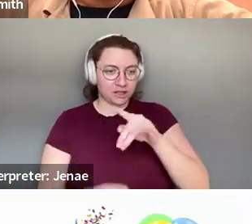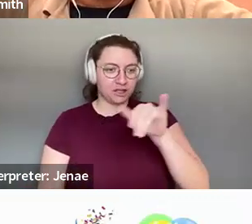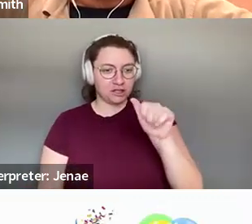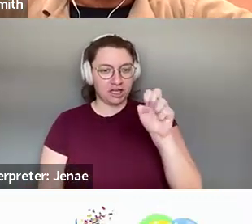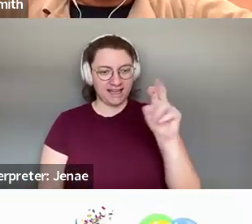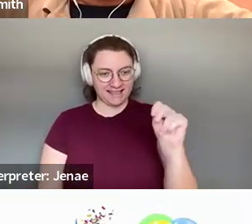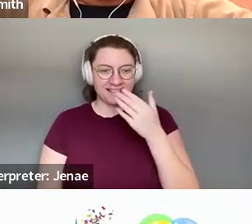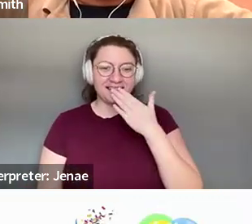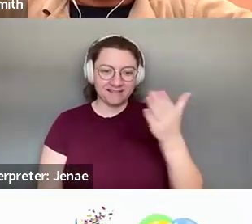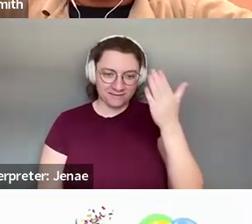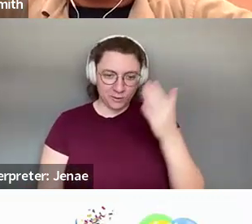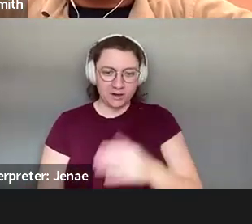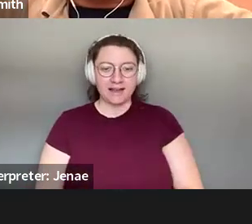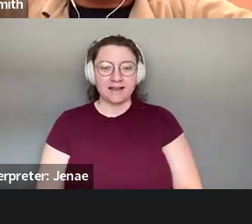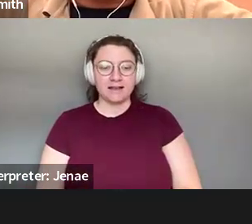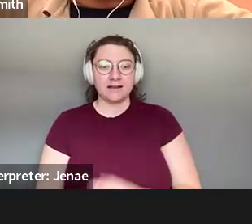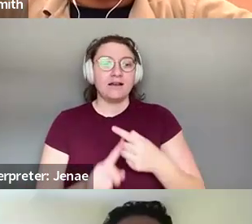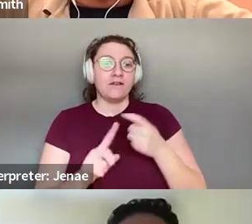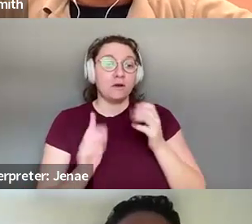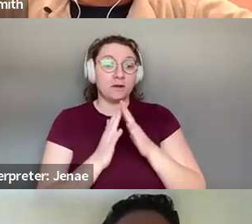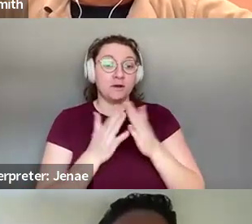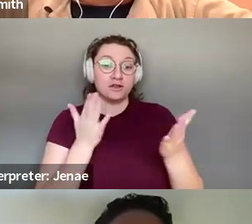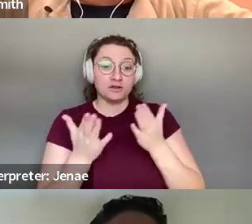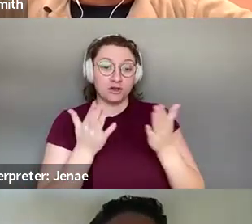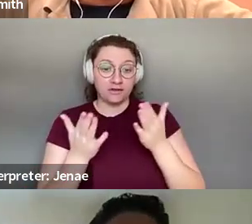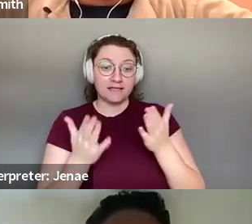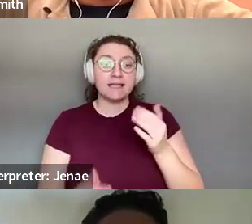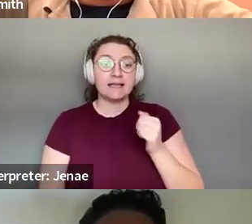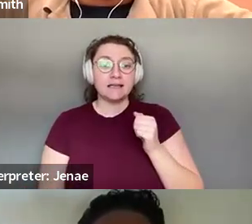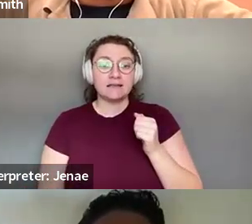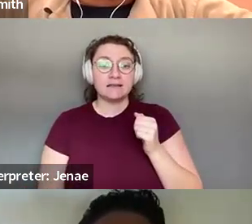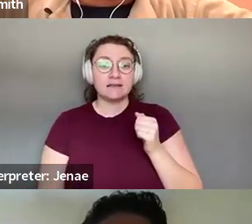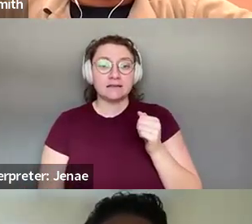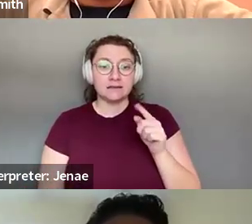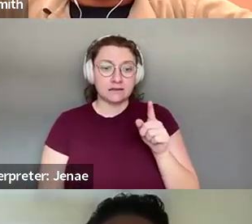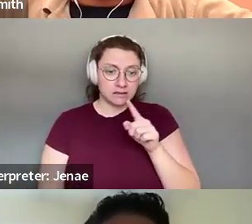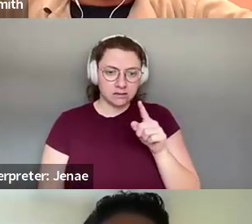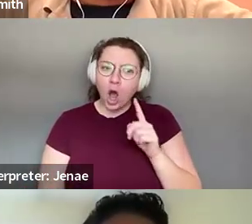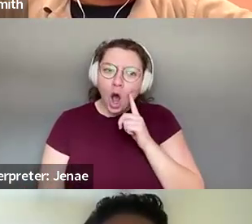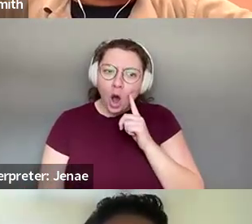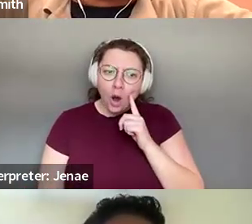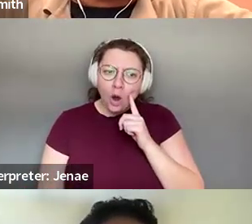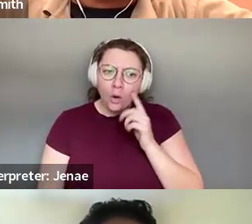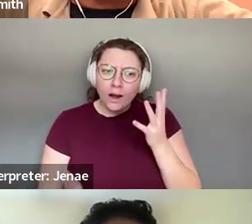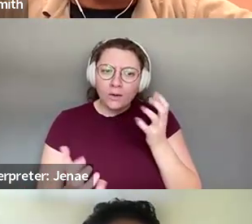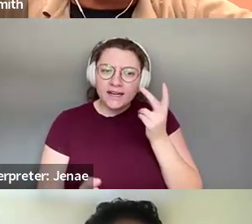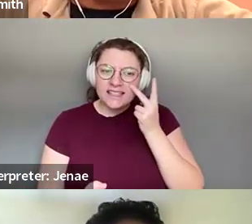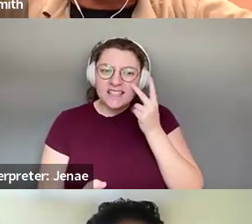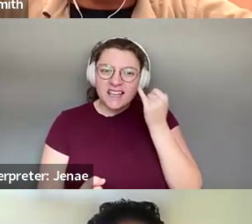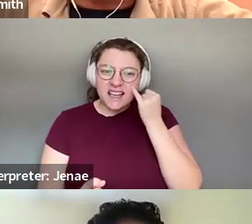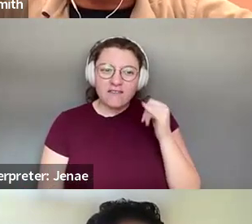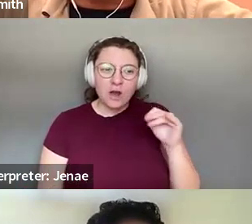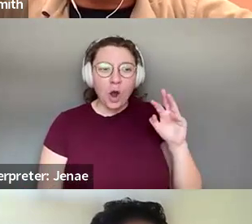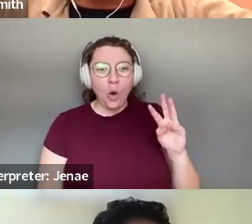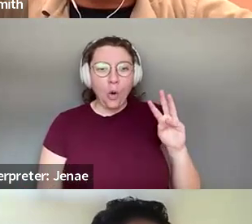Good morning. We've got from Community Services as well, oh, I wanted to see if I could do Wason,